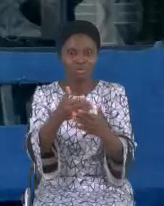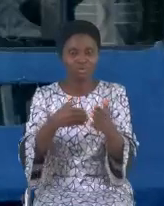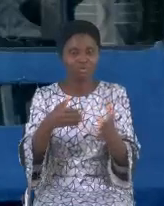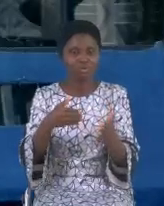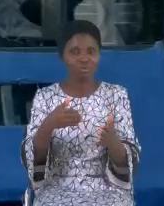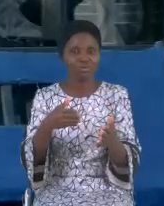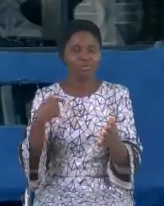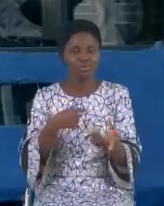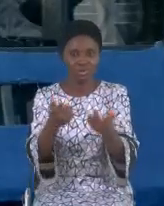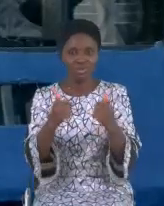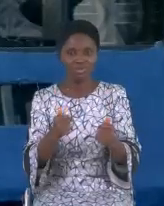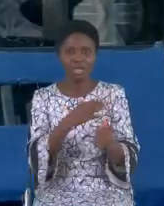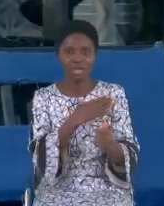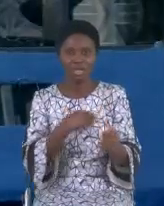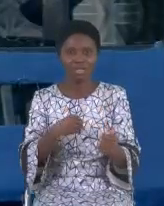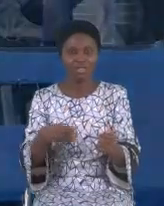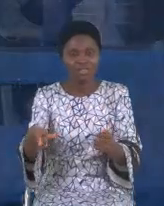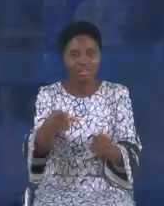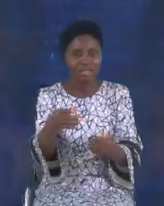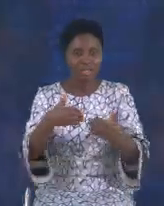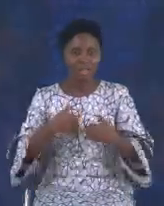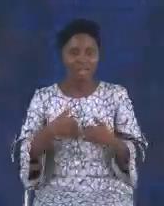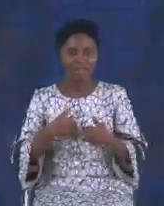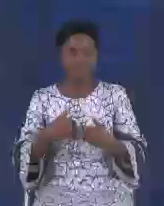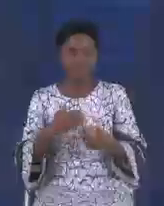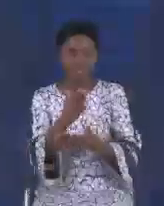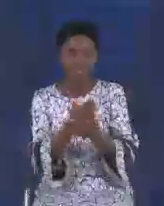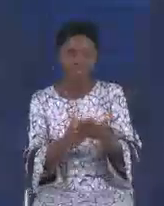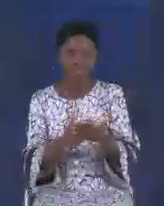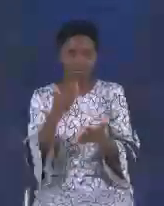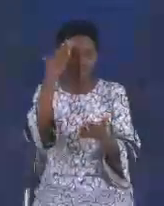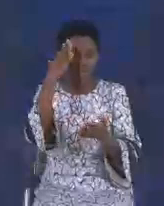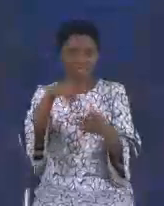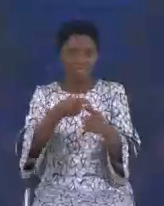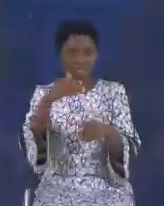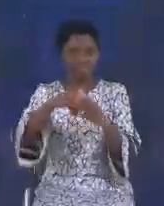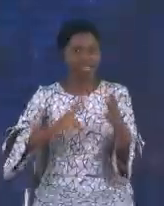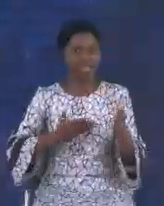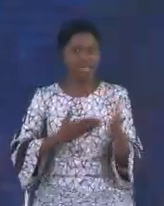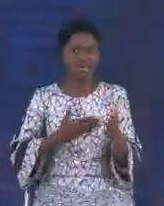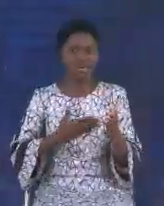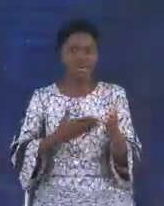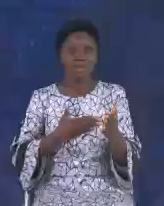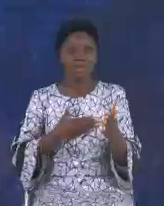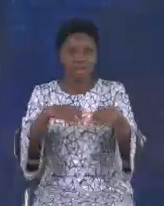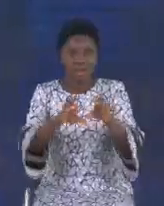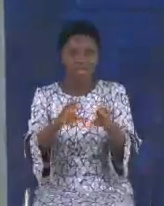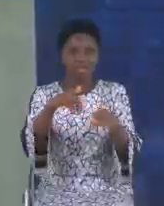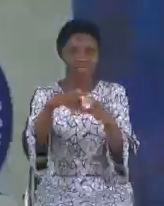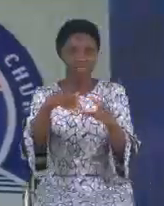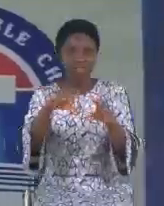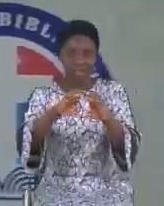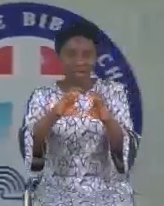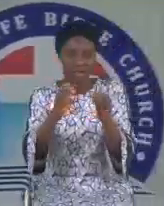and they have some knowledge. And then in our Sunday school in the church, some of our teachers and school teachers, they